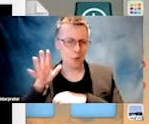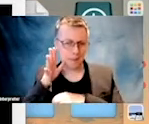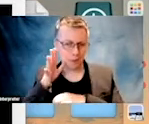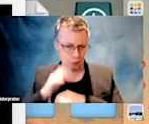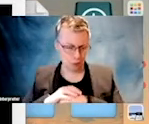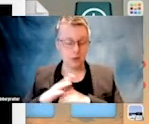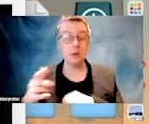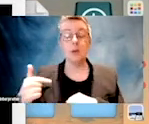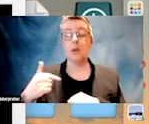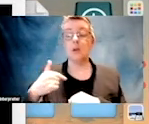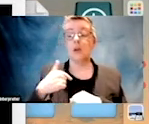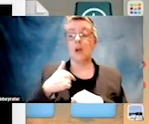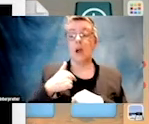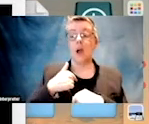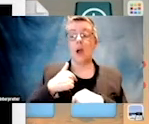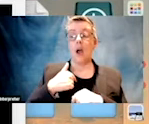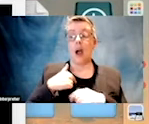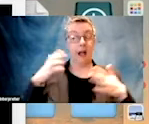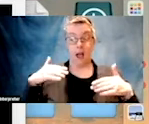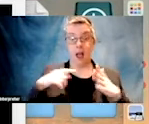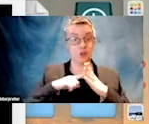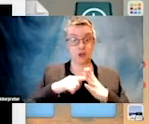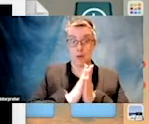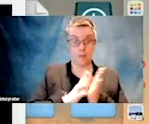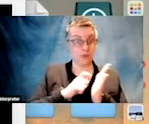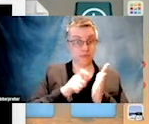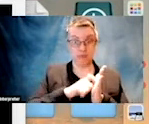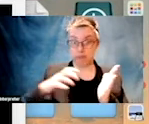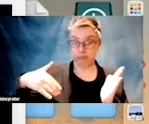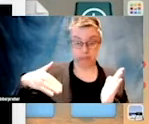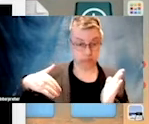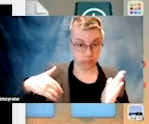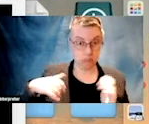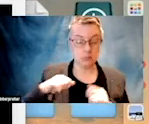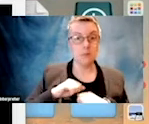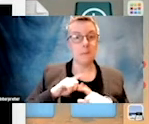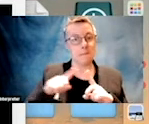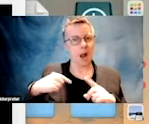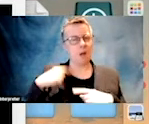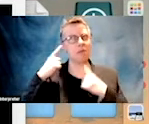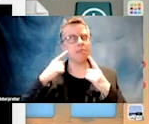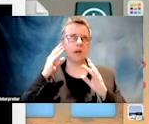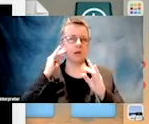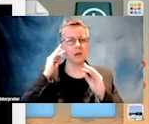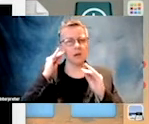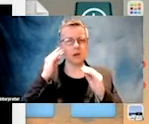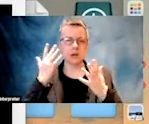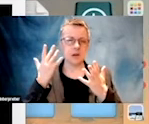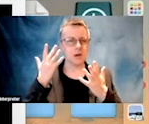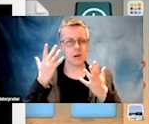uh, I, I hadn't even started the book yet, but I was thinking about, um,